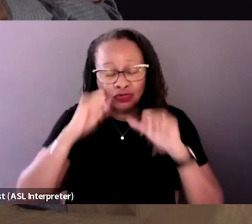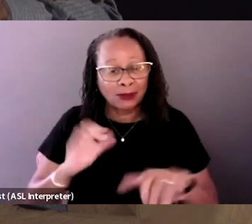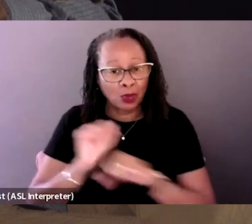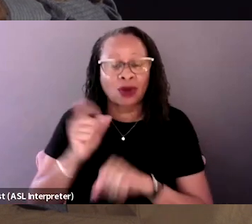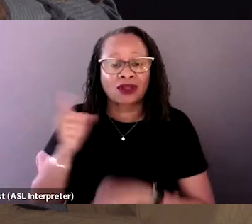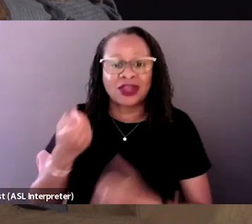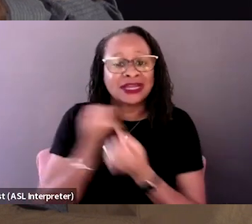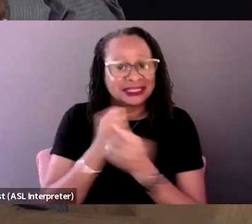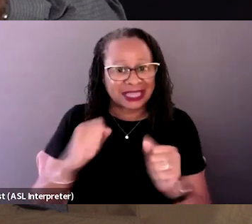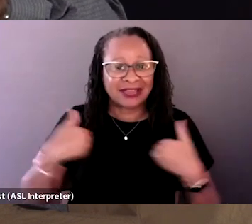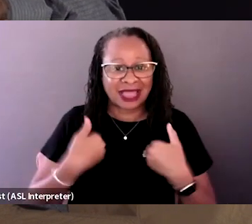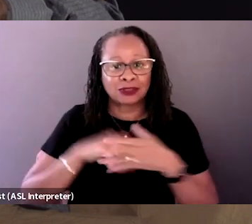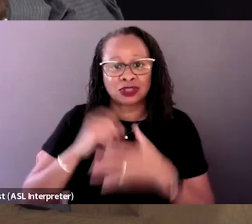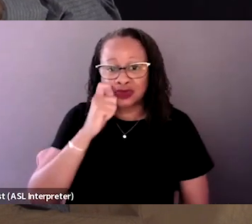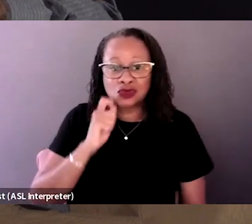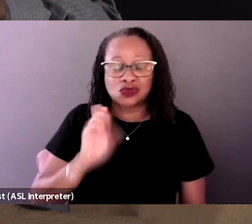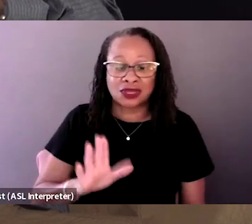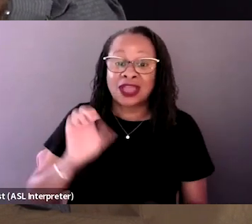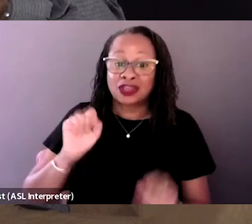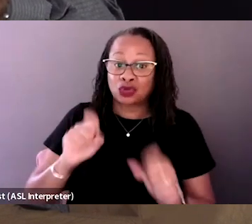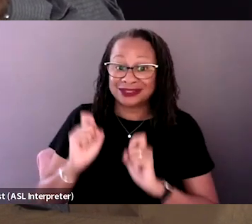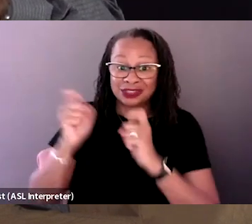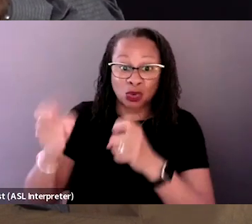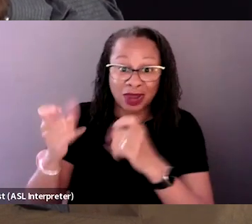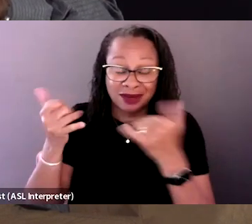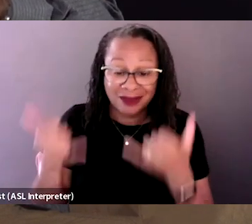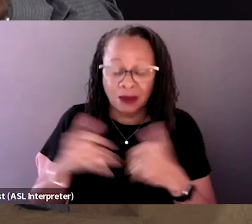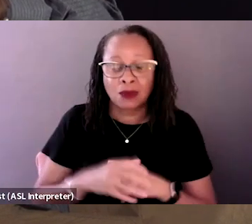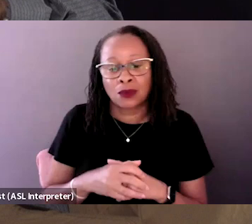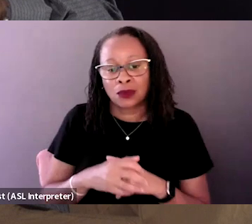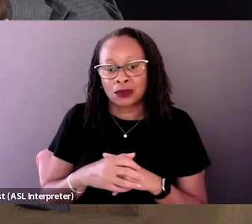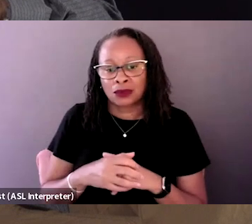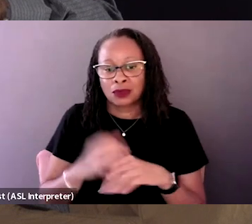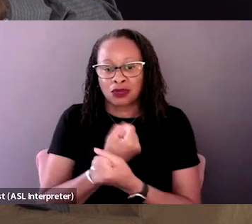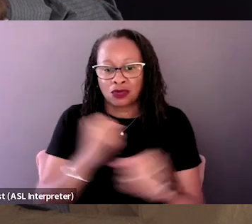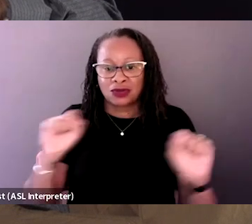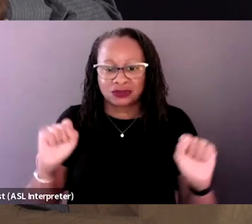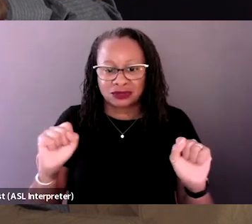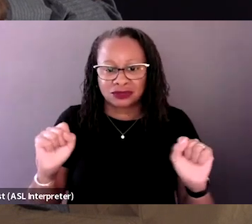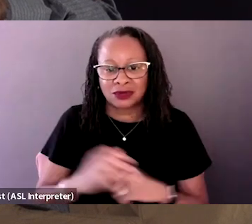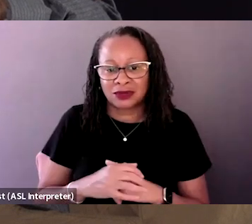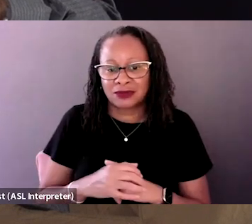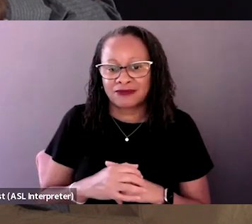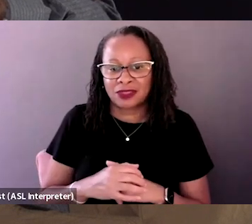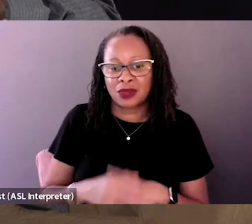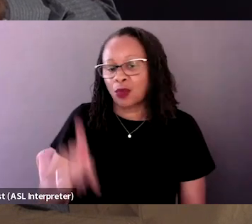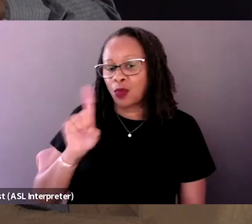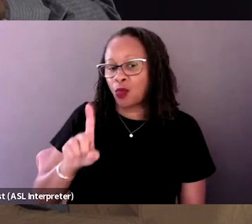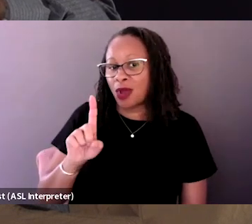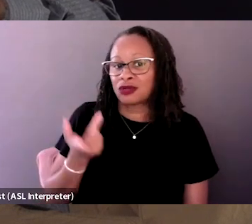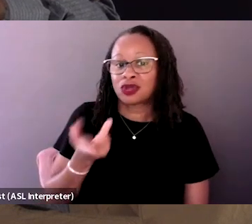incredible work. You may know, donate. Now rescue